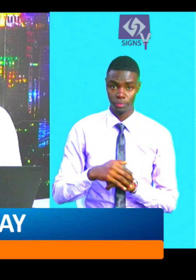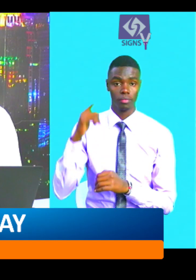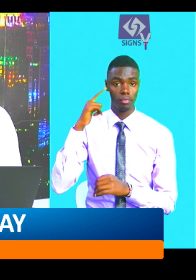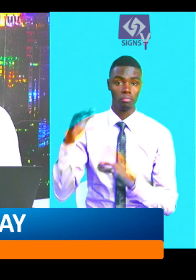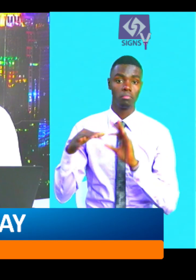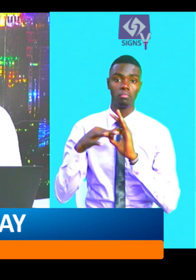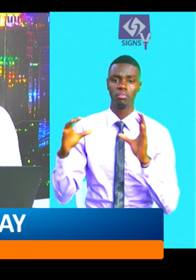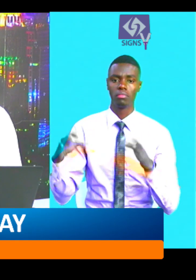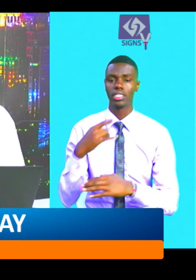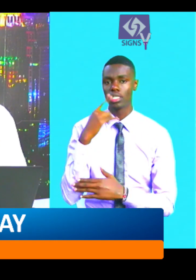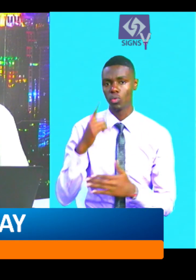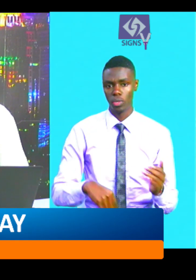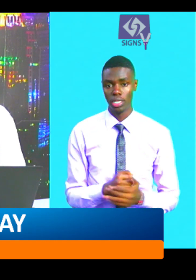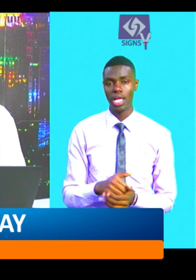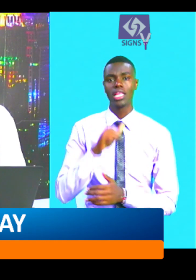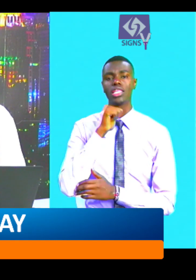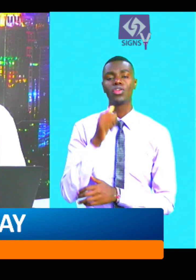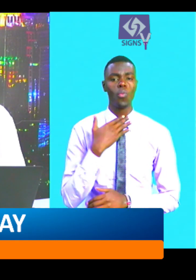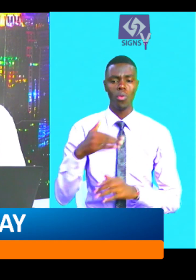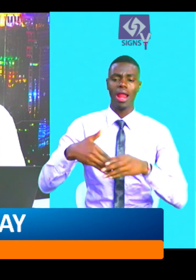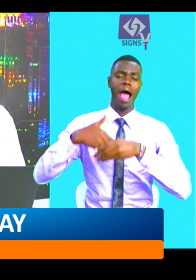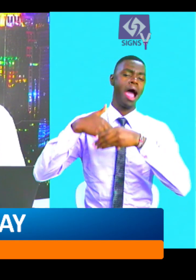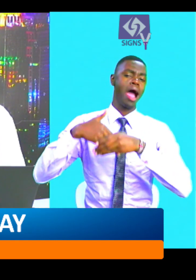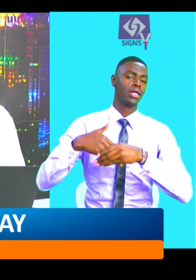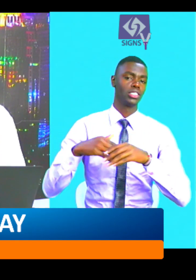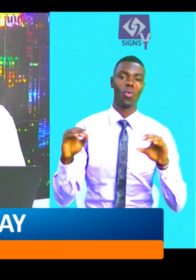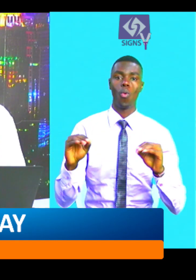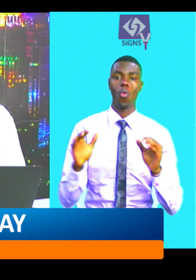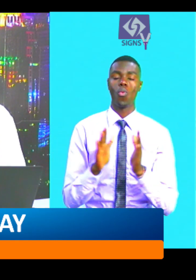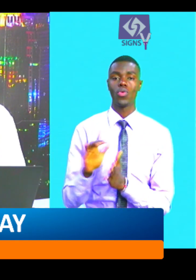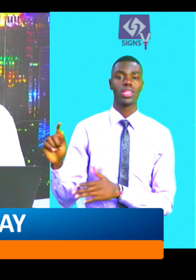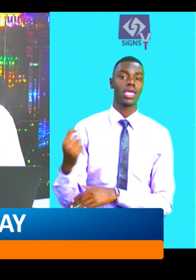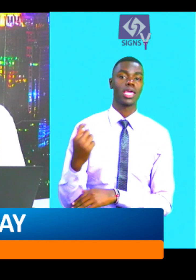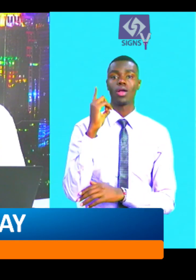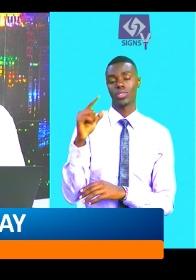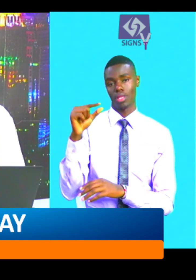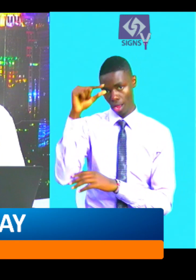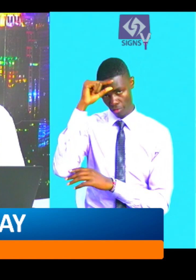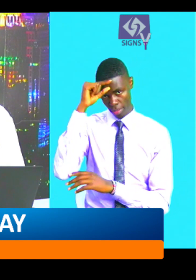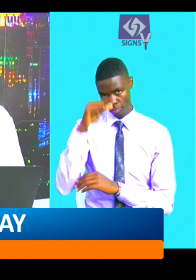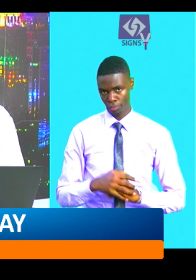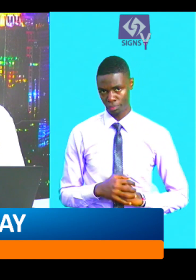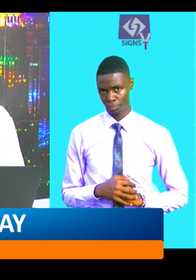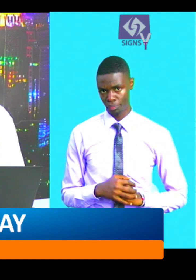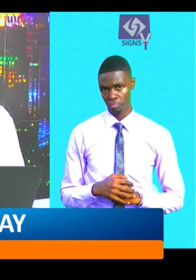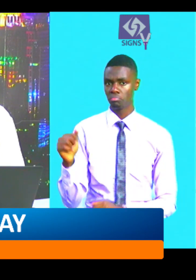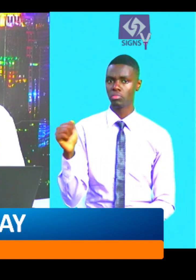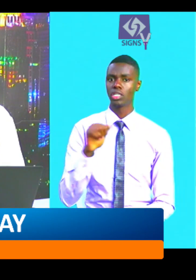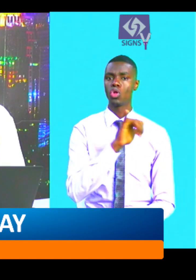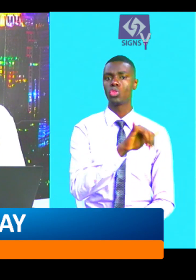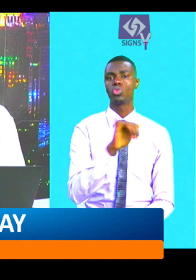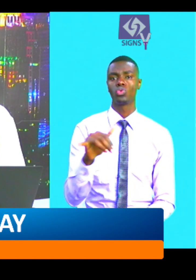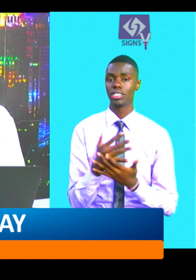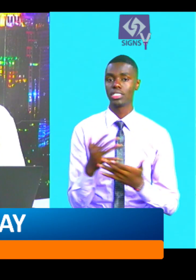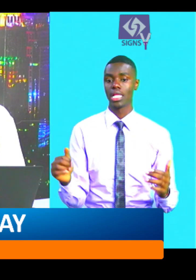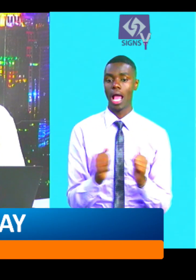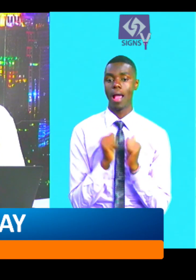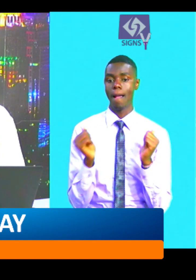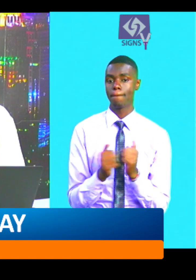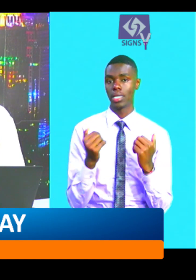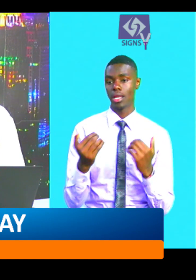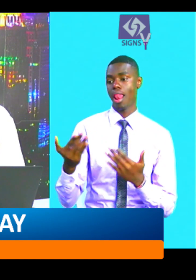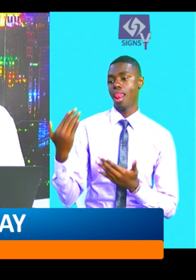Kenya coalition keeping its stances and saying they do not want a handshake with the Kenya Kwanza government. And